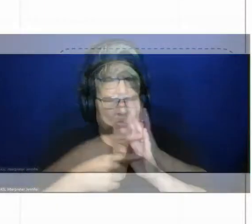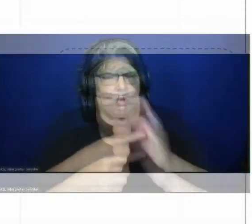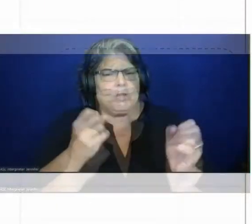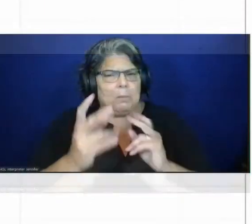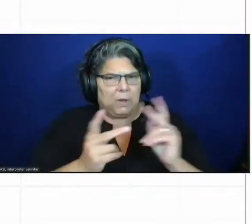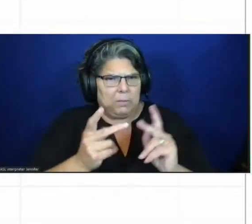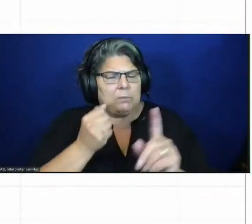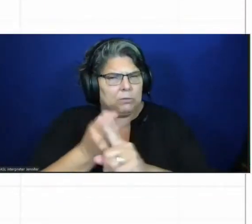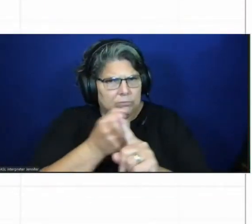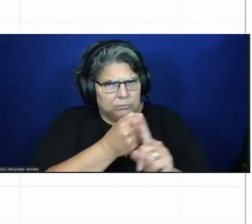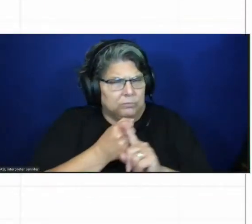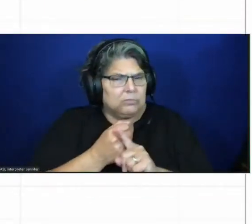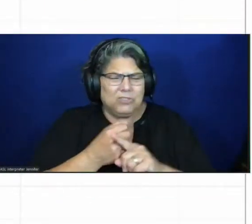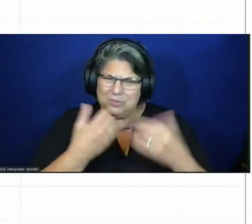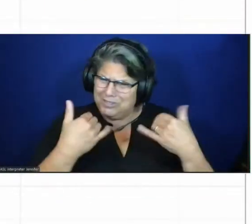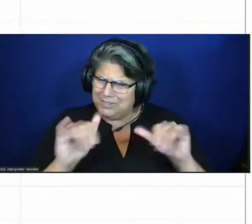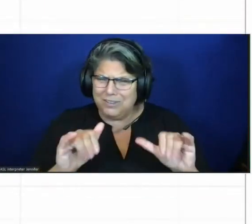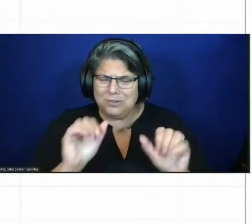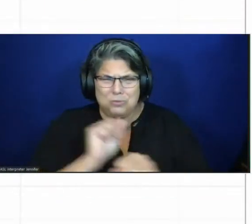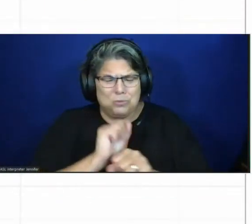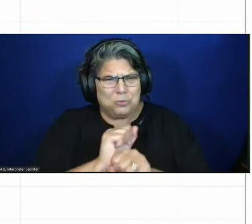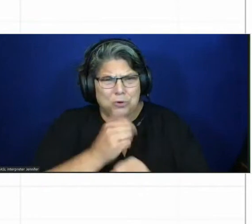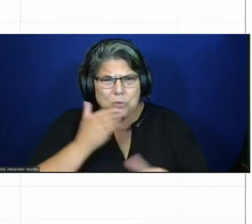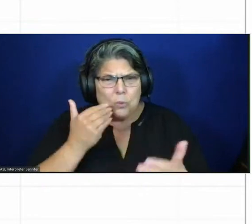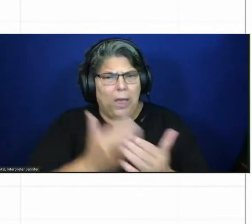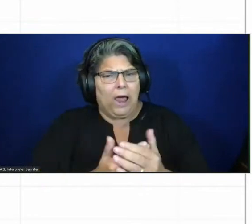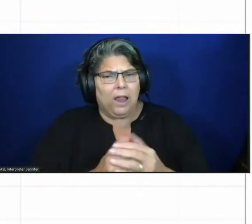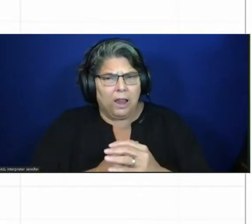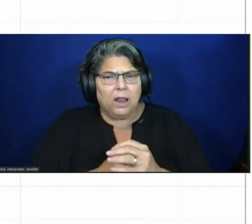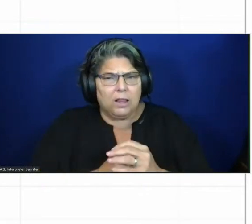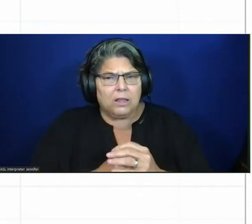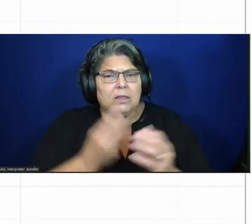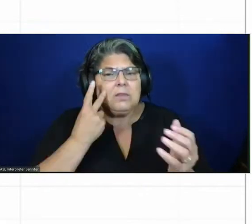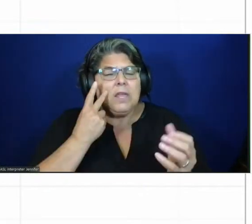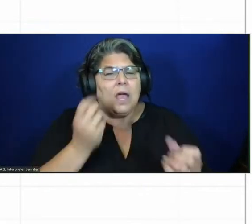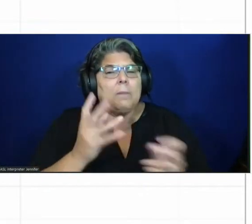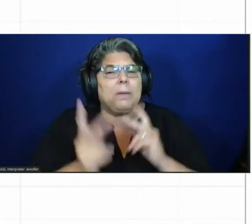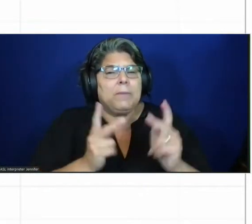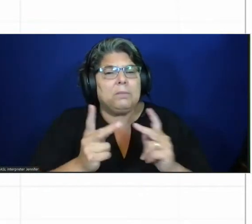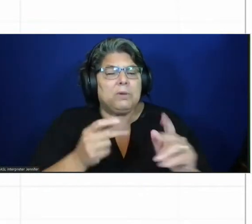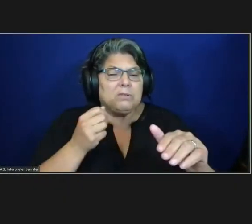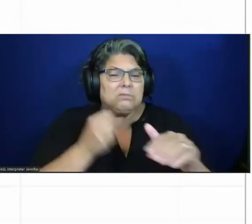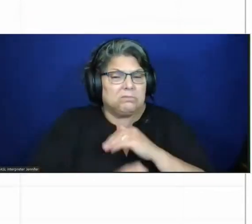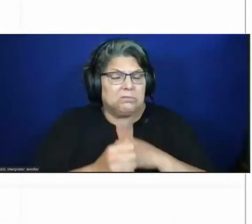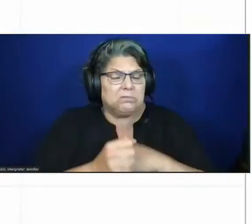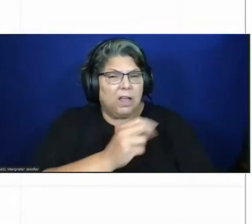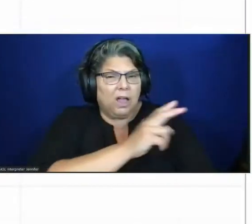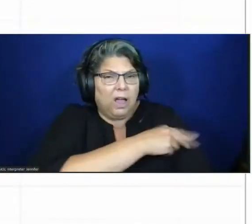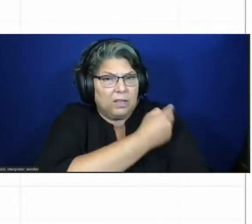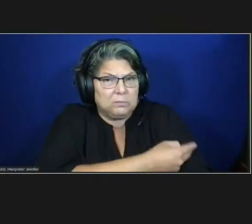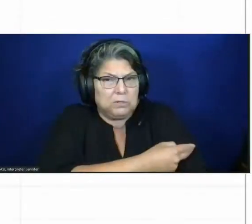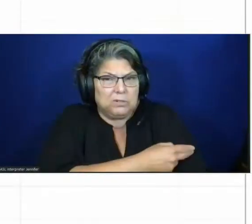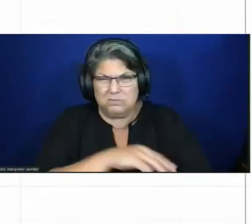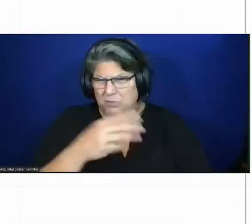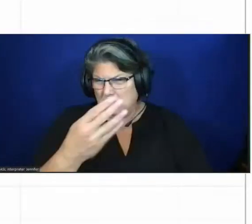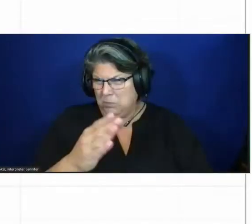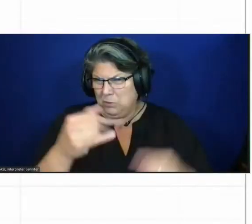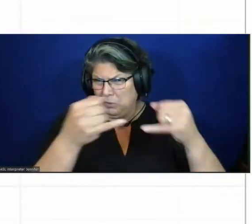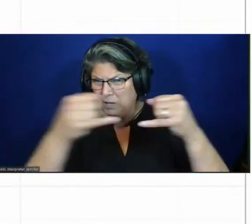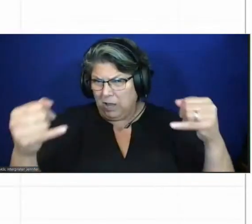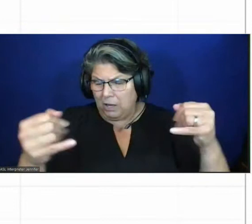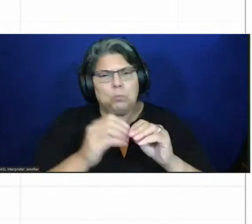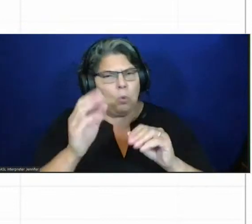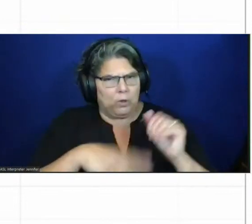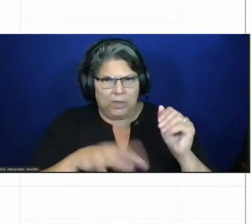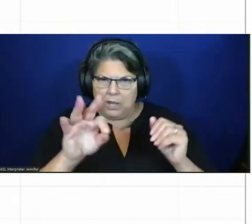it is still very effective. And if you look at the hospitalizations in the blue line, it is over 90%. And in